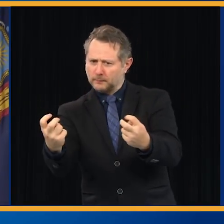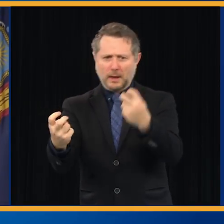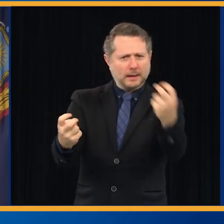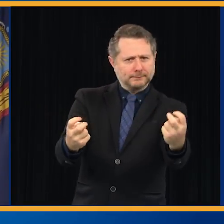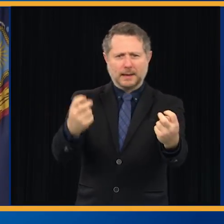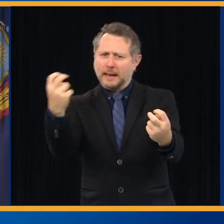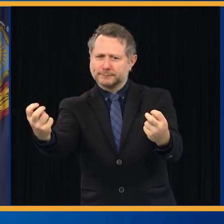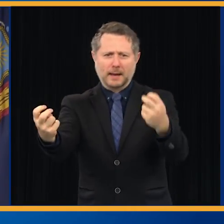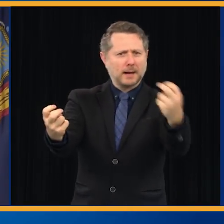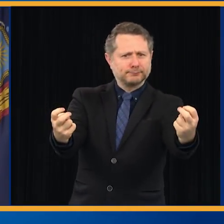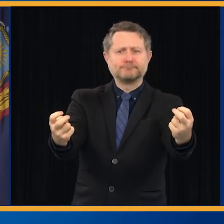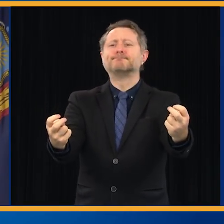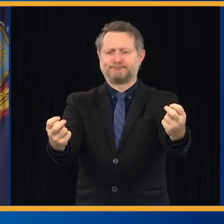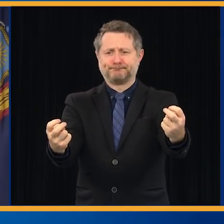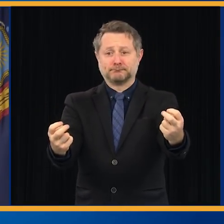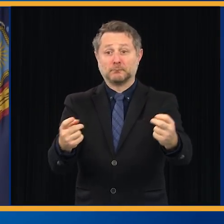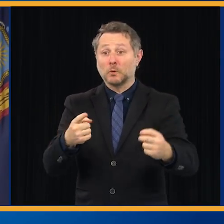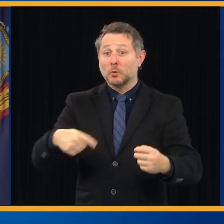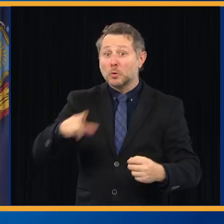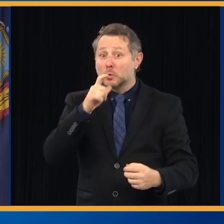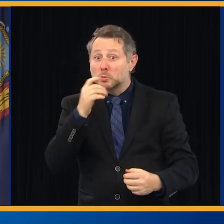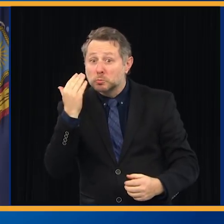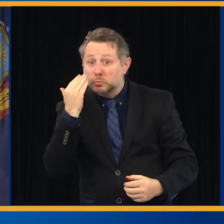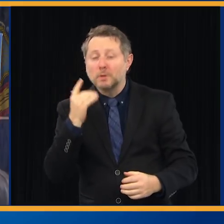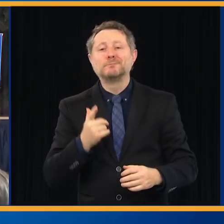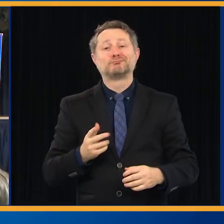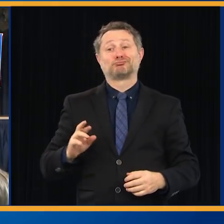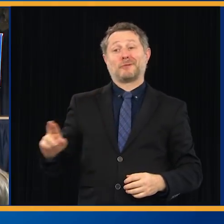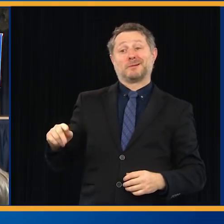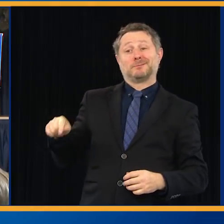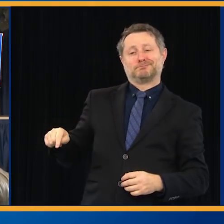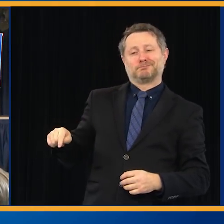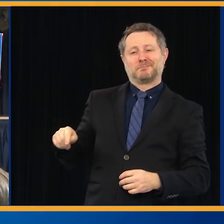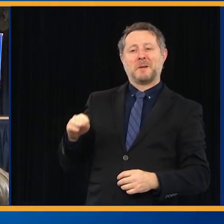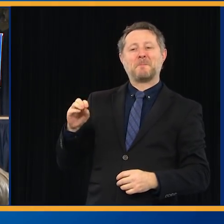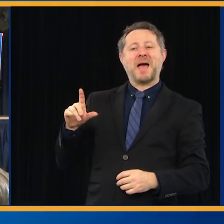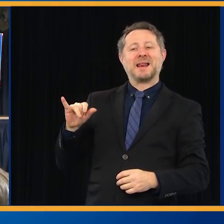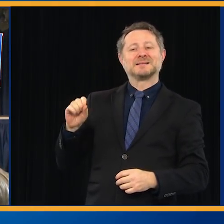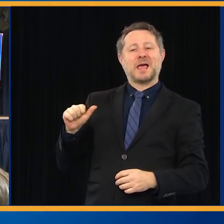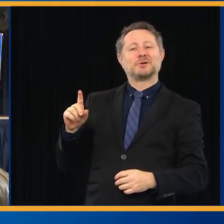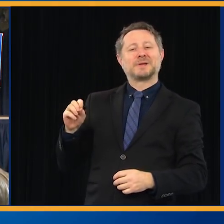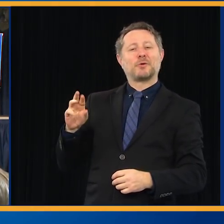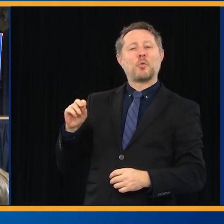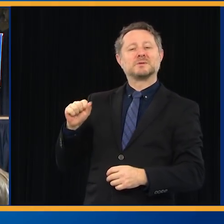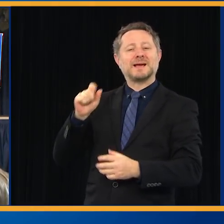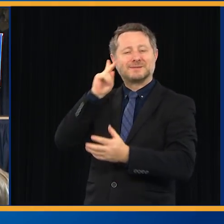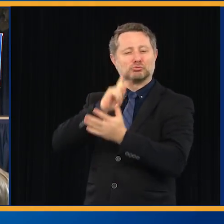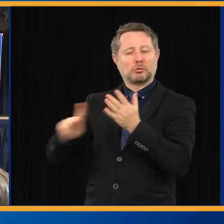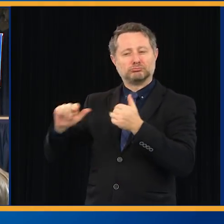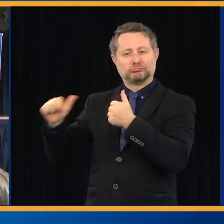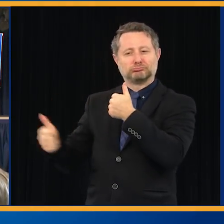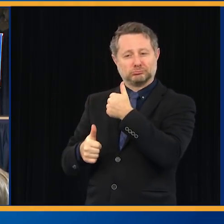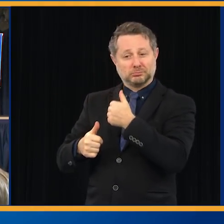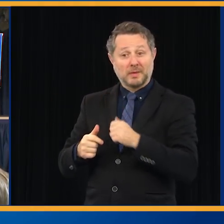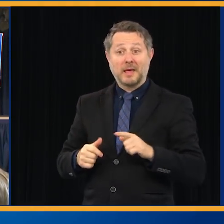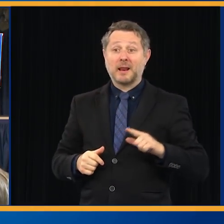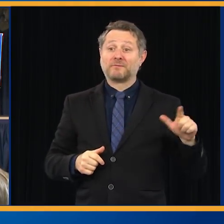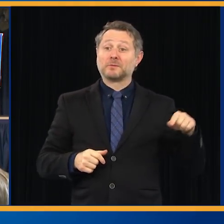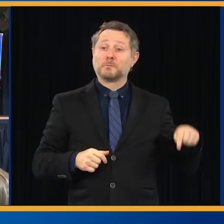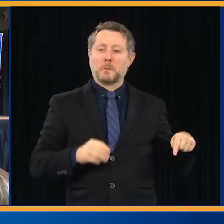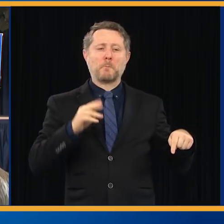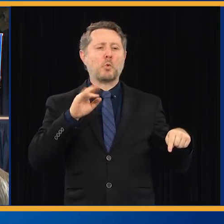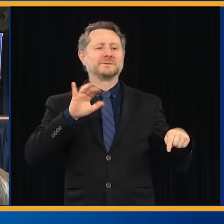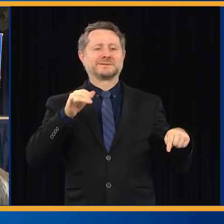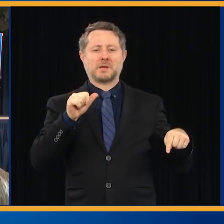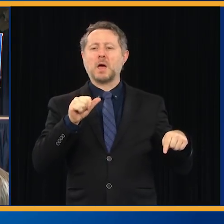For those of you who don't know, to my right is Melissa DeRosa, Secretary to the Governor. To my left is Robert Mujica, Director of the